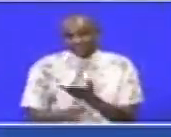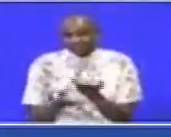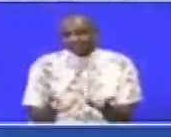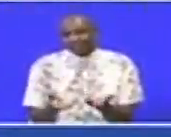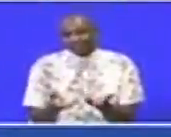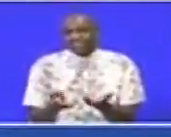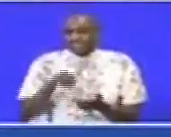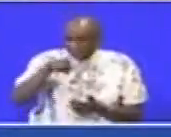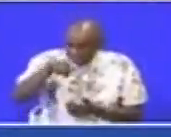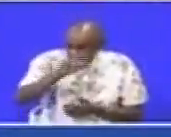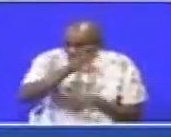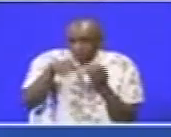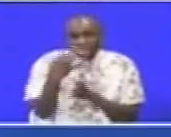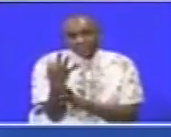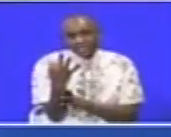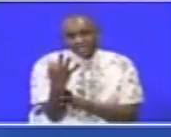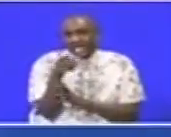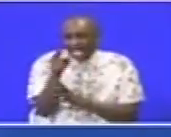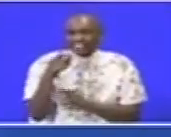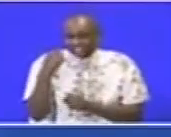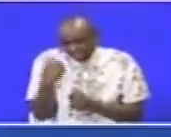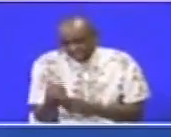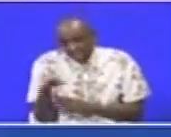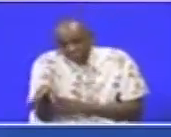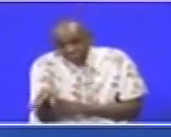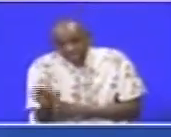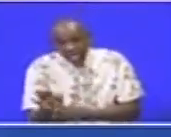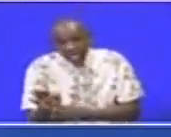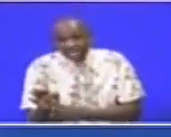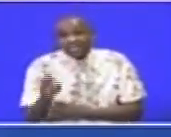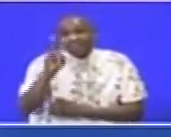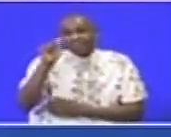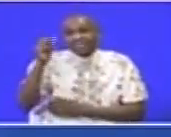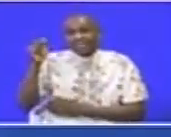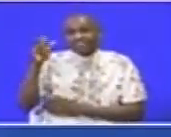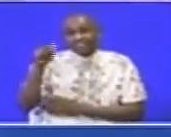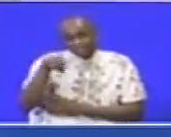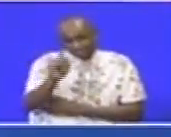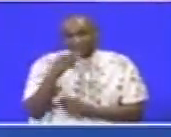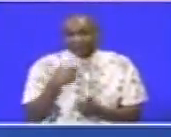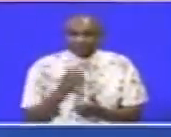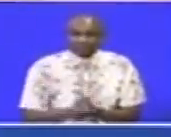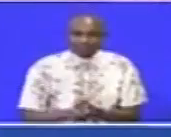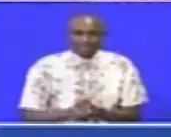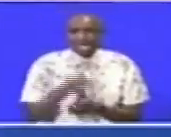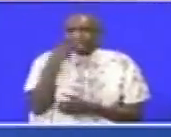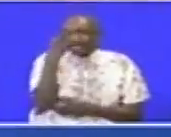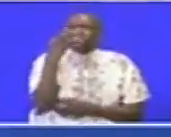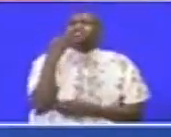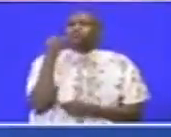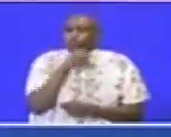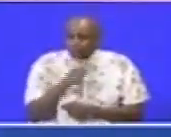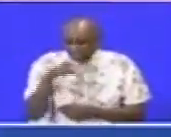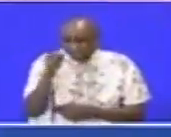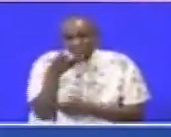Maureen, Dominique and Dalmas, and their grandchild Vanessa, these memories are frozen in time. 30-year-old Molly Ndudenye